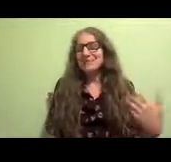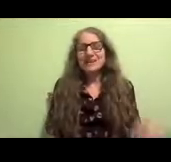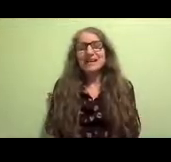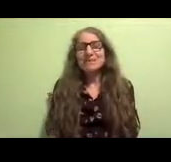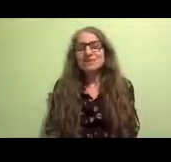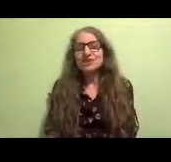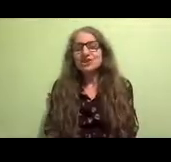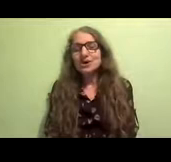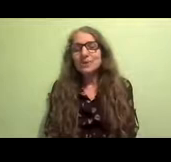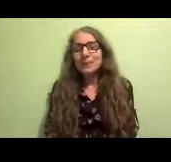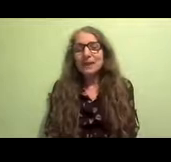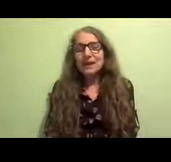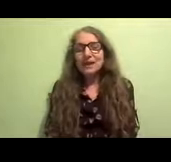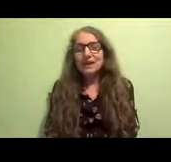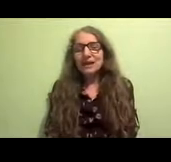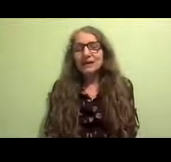before you came into the show.